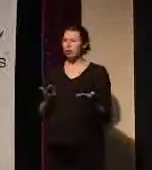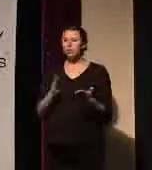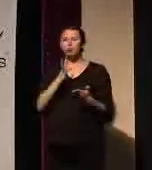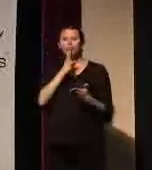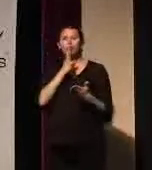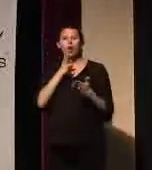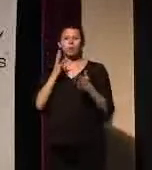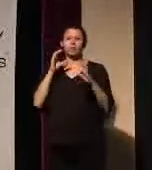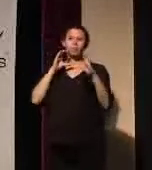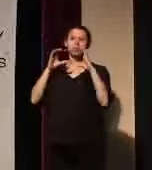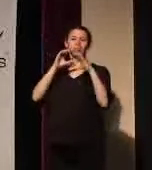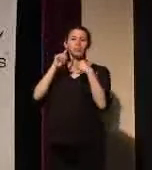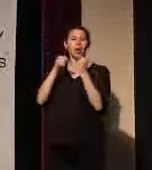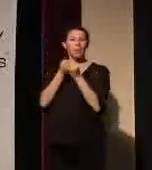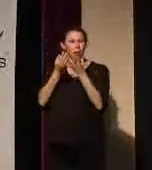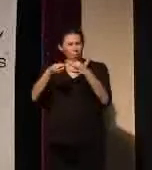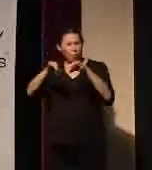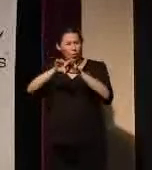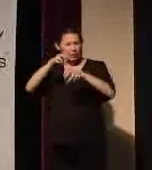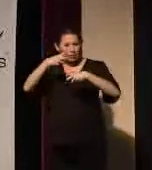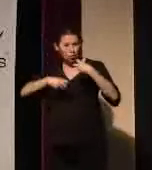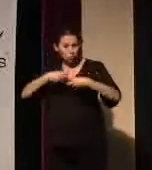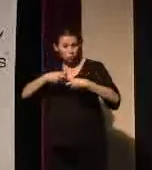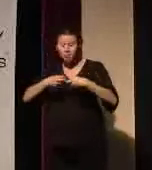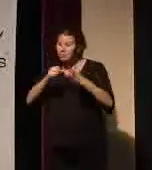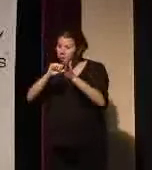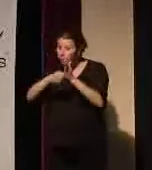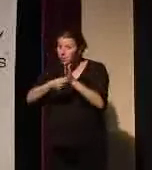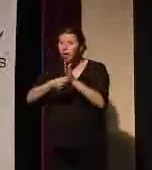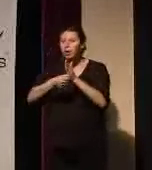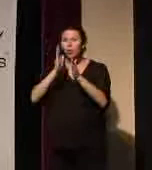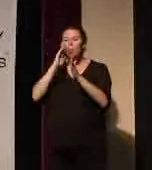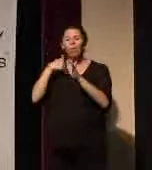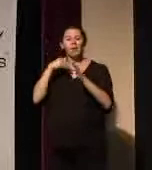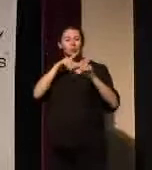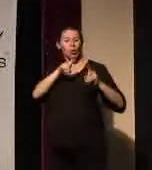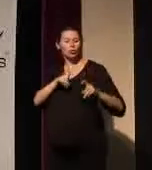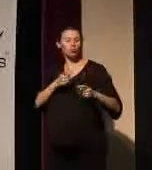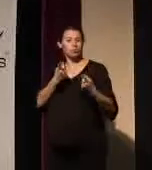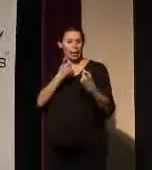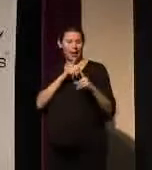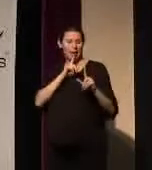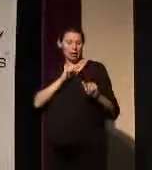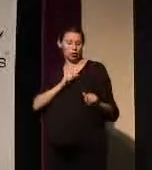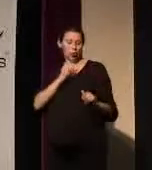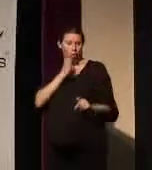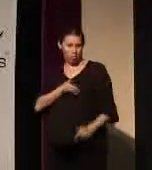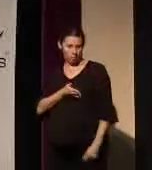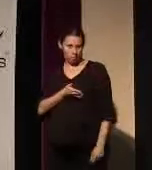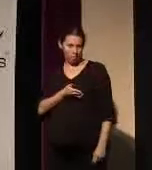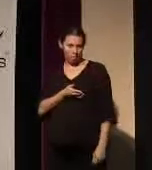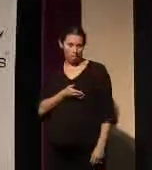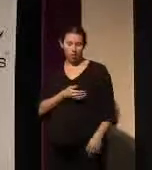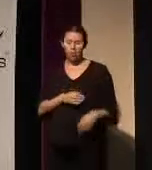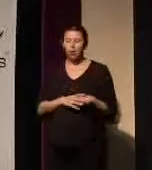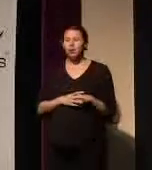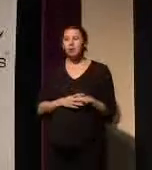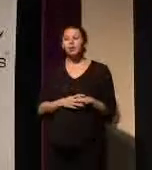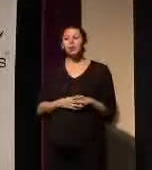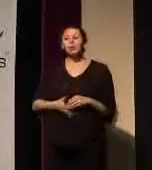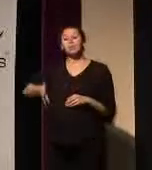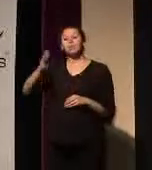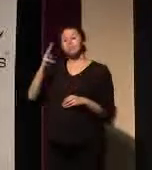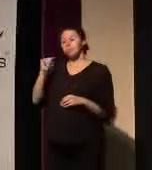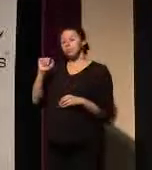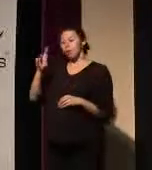emphasize there will be a Q&A afterwards, and we want to hear from all of the voices at that time. I was invited, I think back in March, to come